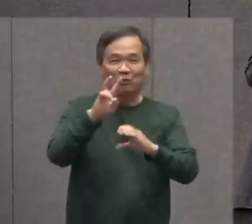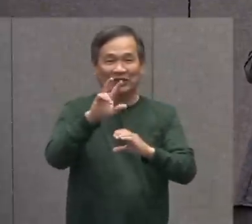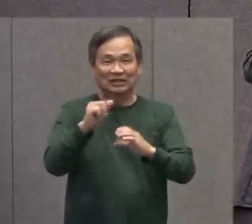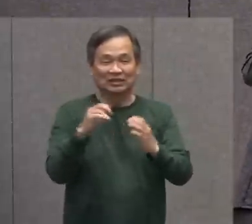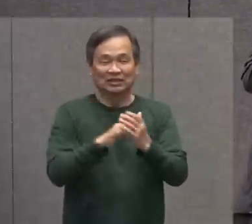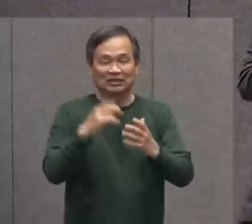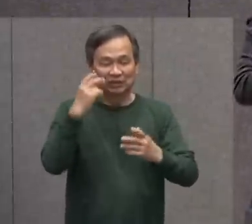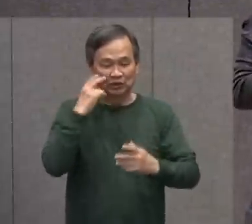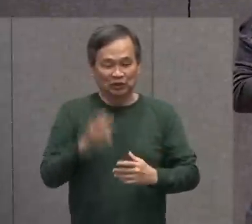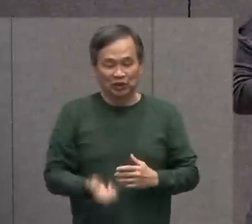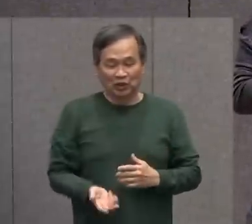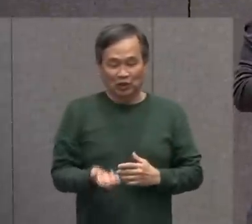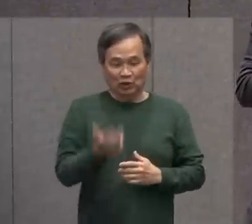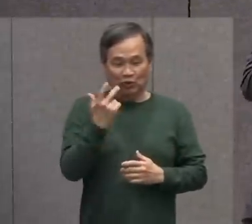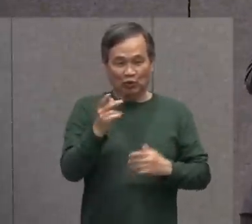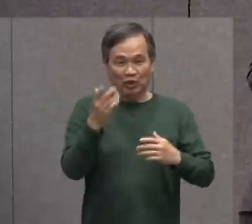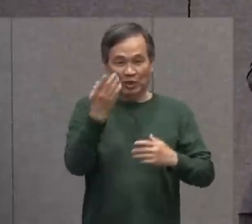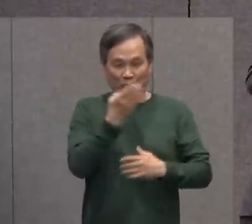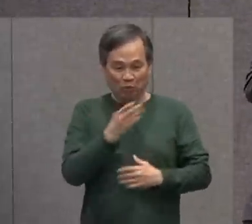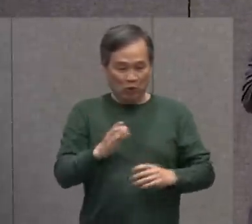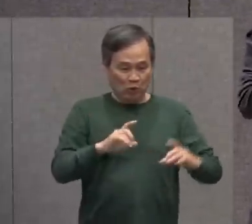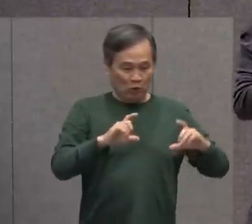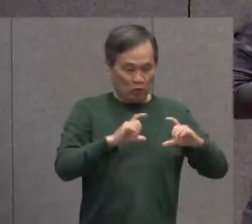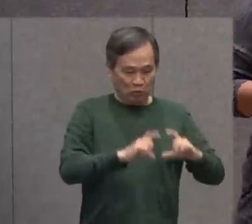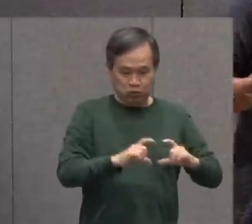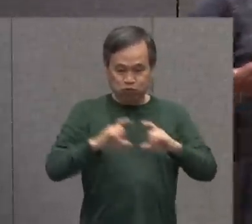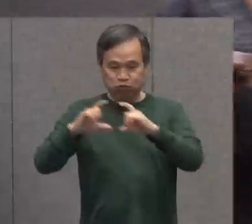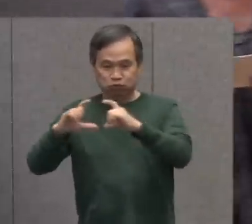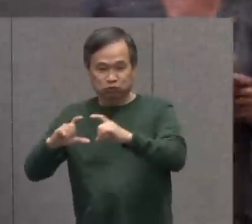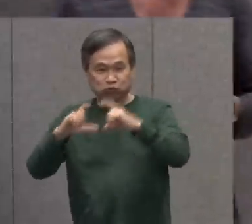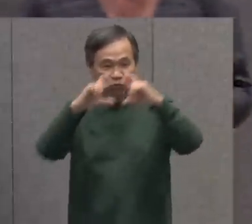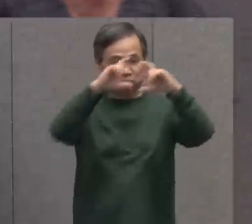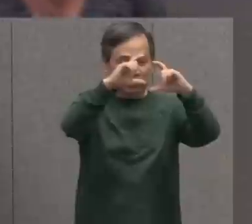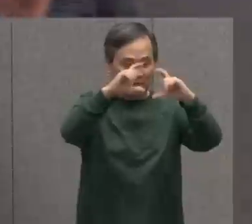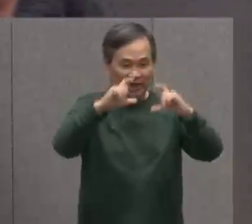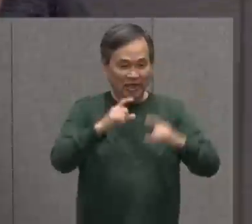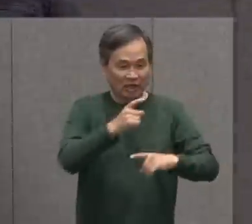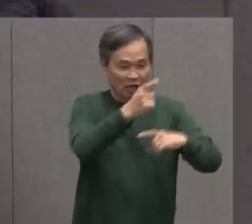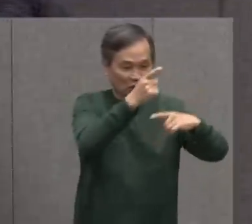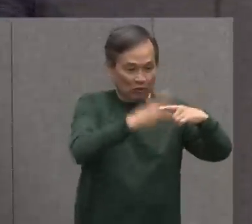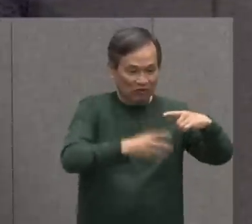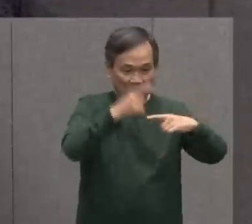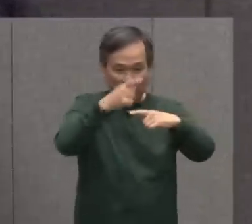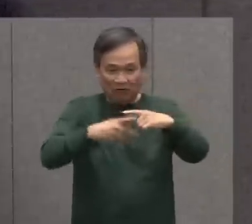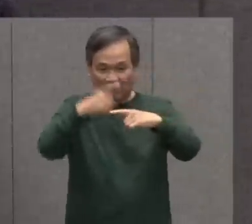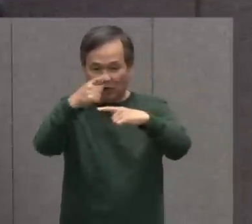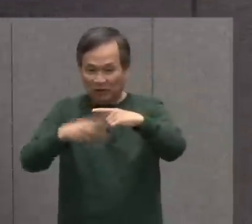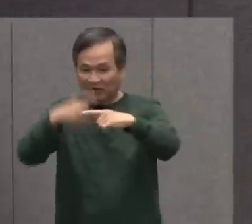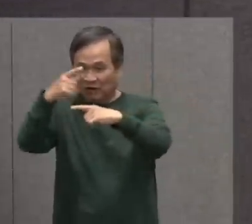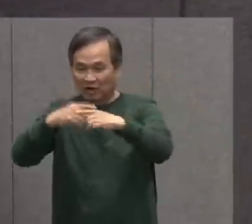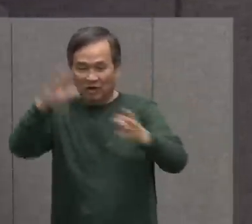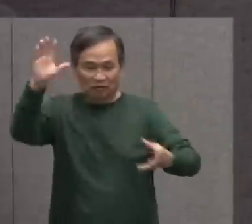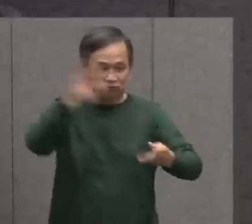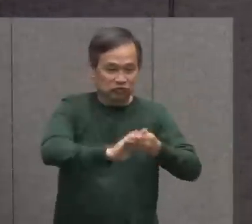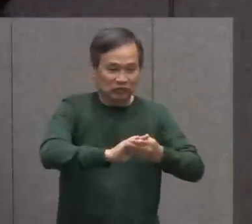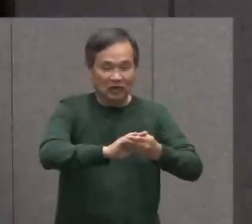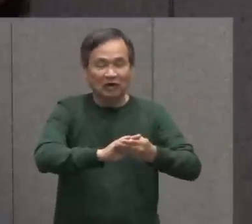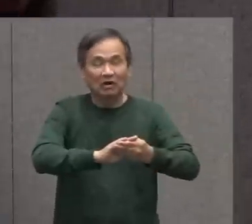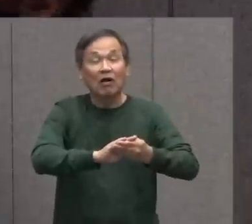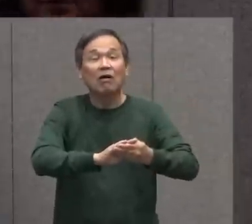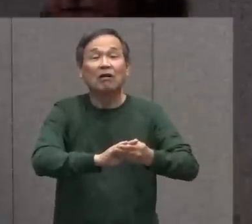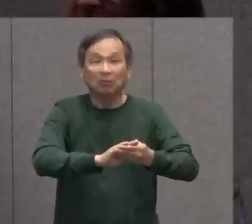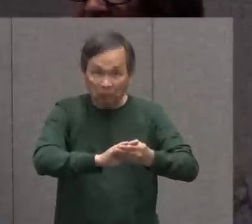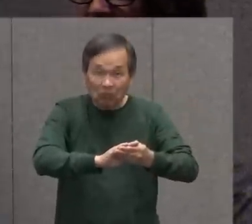three, and then with our 4/4, another hole, so that gives us four. So